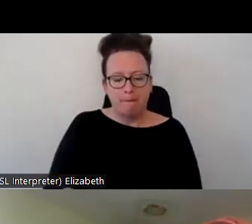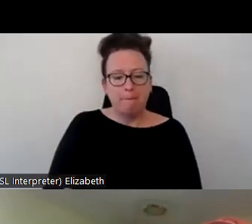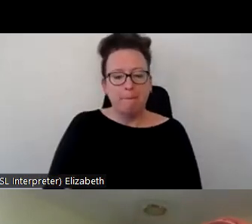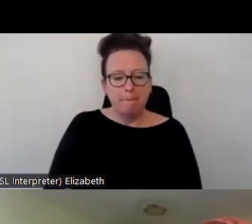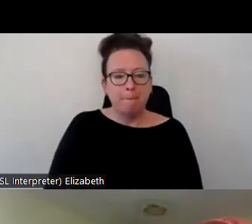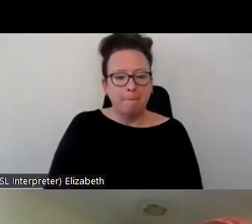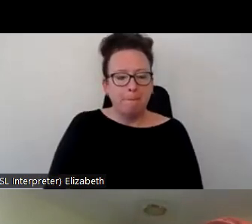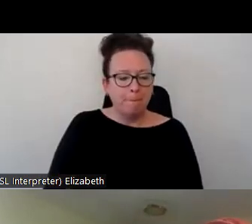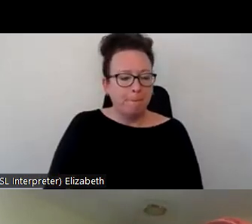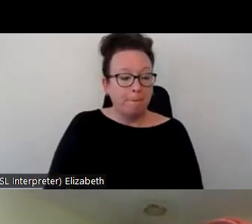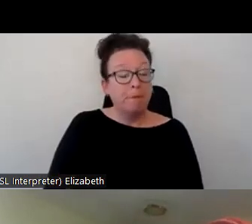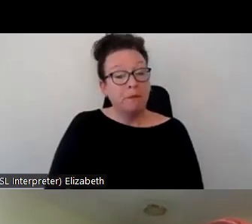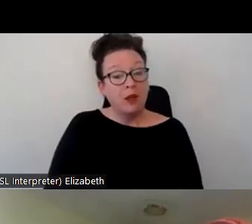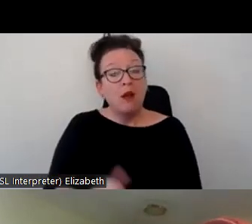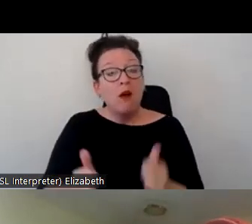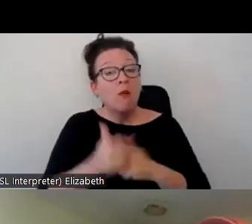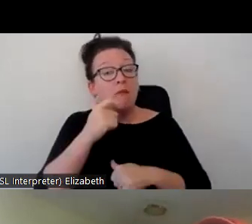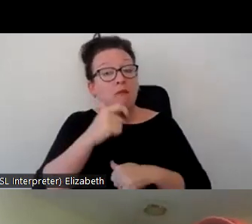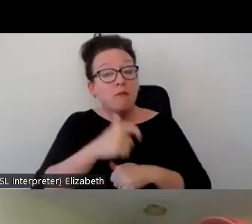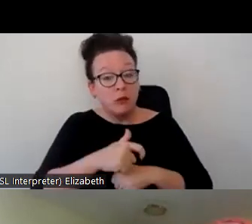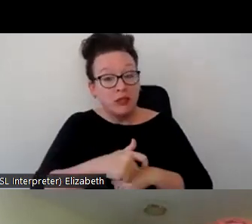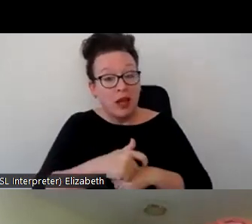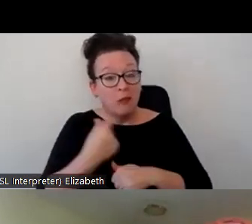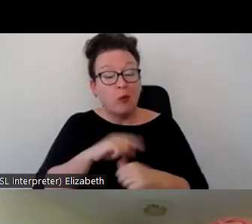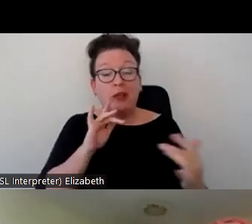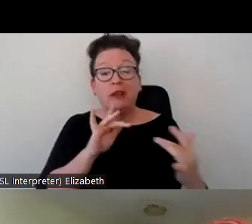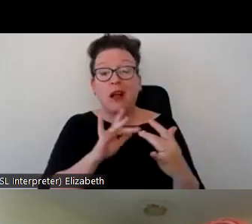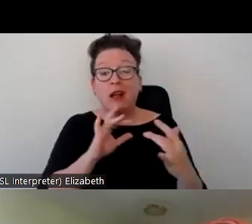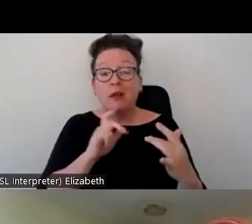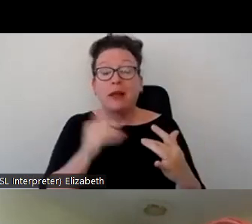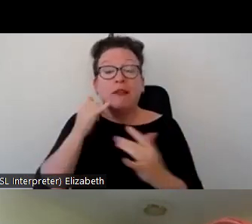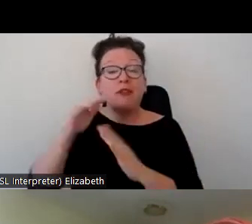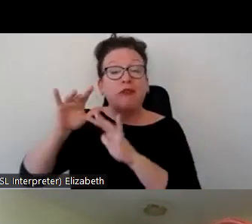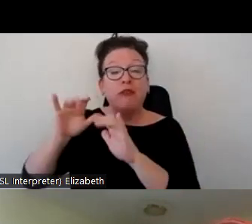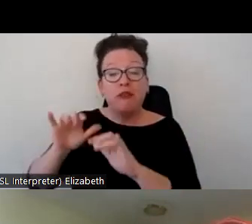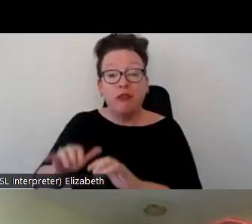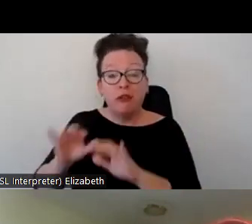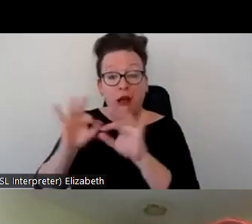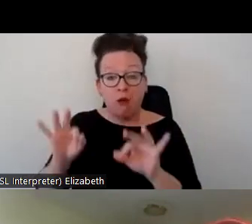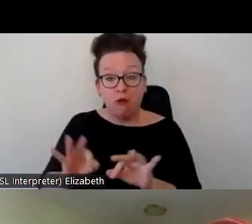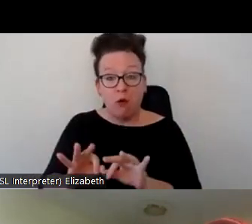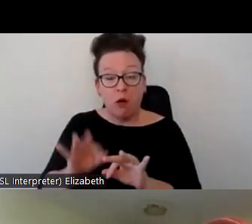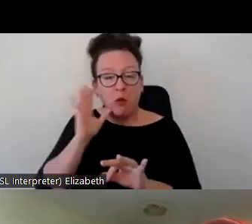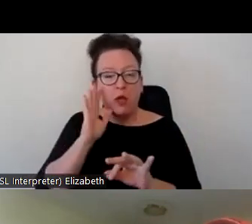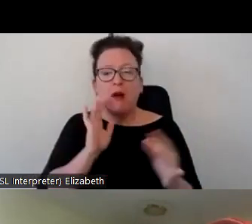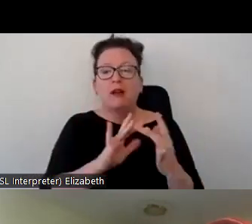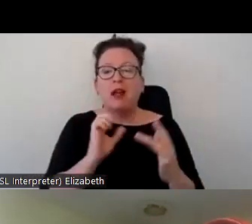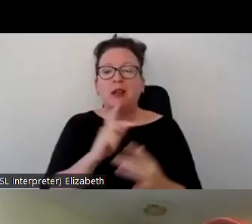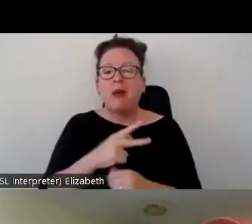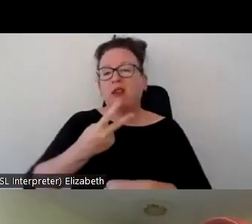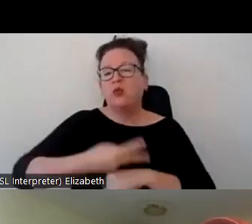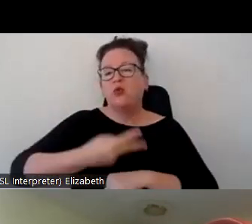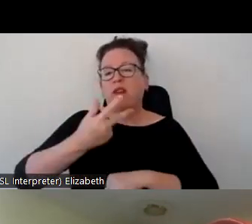process? Most of the time, we're back. If you fill out an inquiry form, we're in touch with you within 2 to 3 business